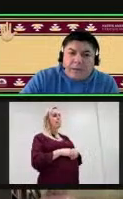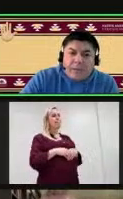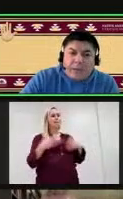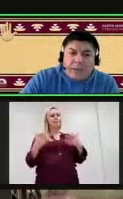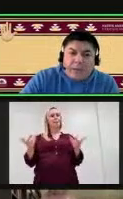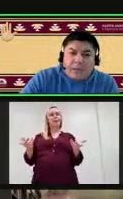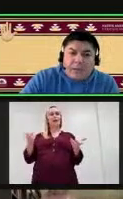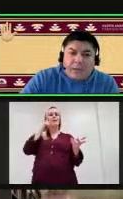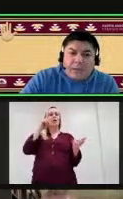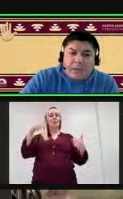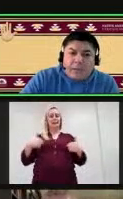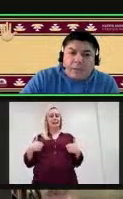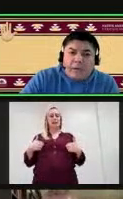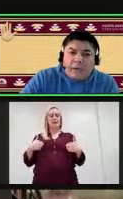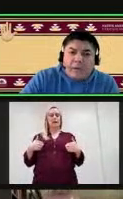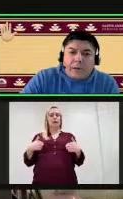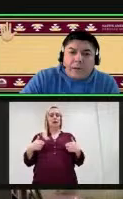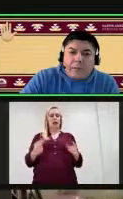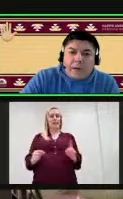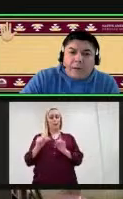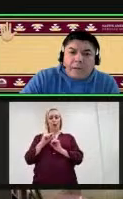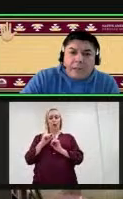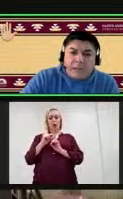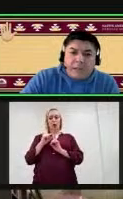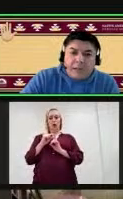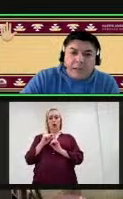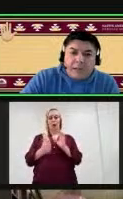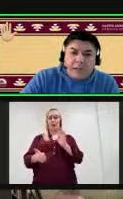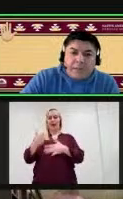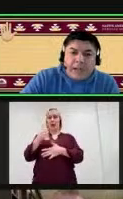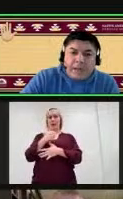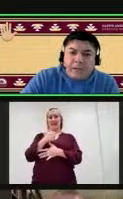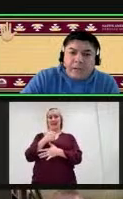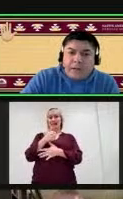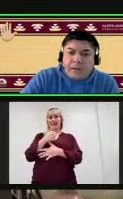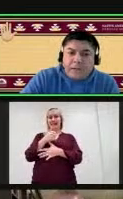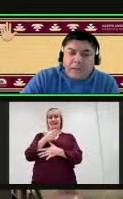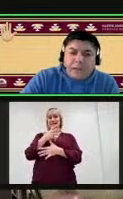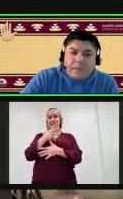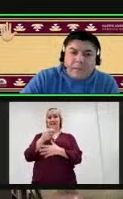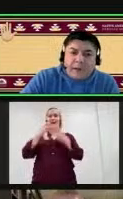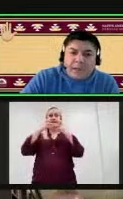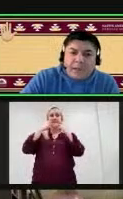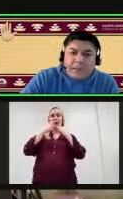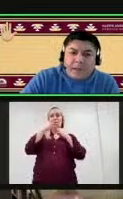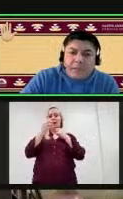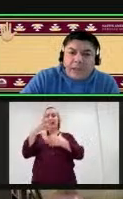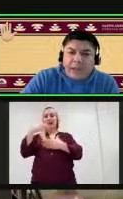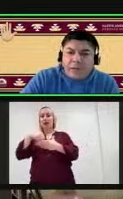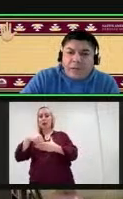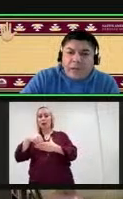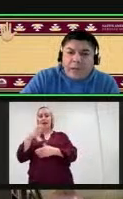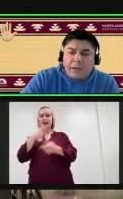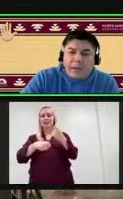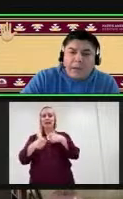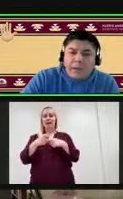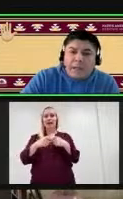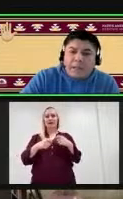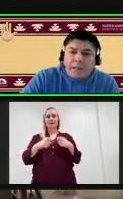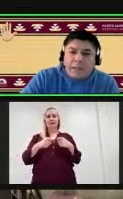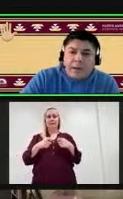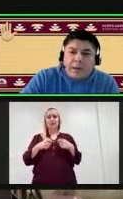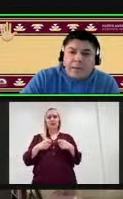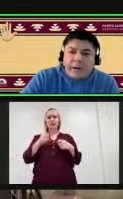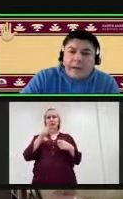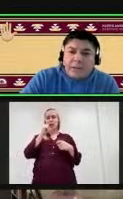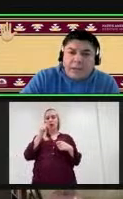And to me, I think we're the word prioritizes, and if we can value and includes instead of prioritizing, of keeping that equal weight and not